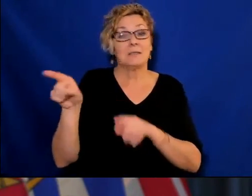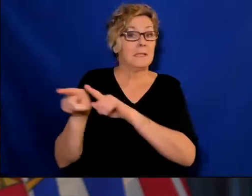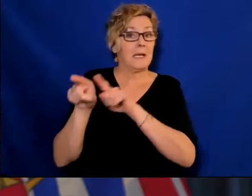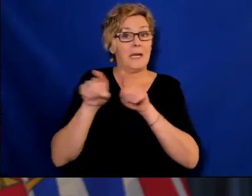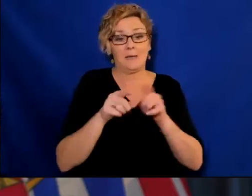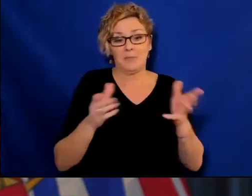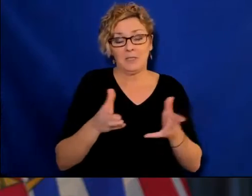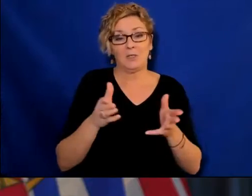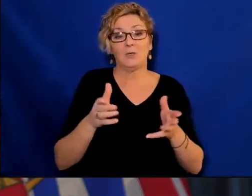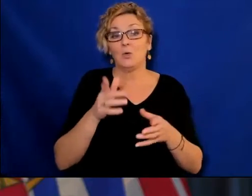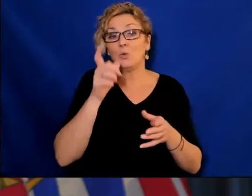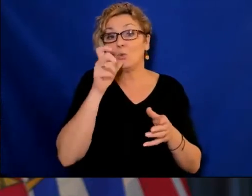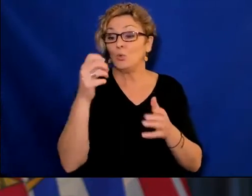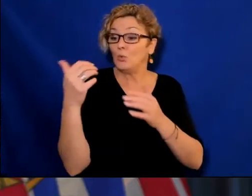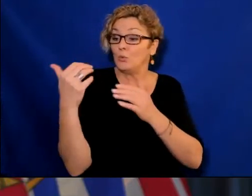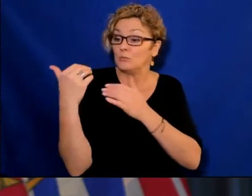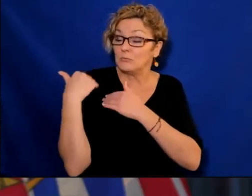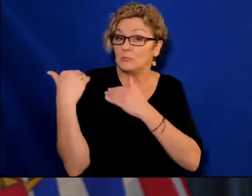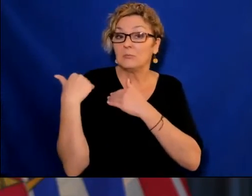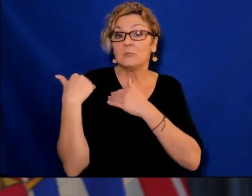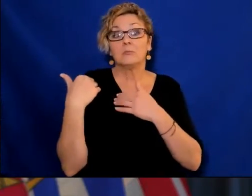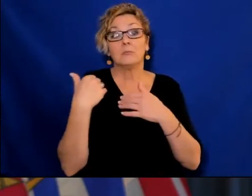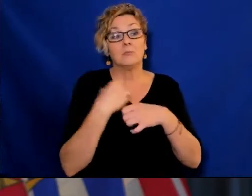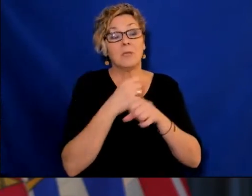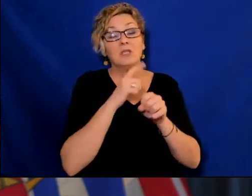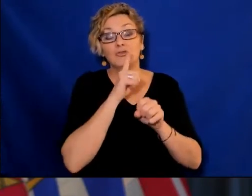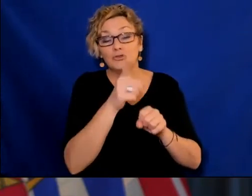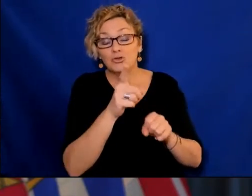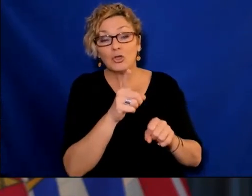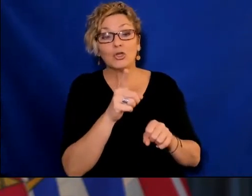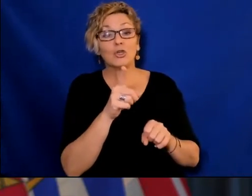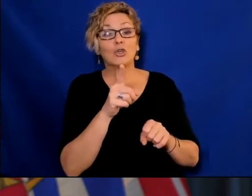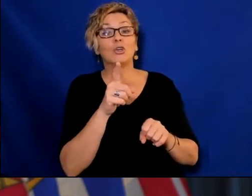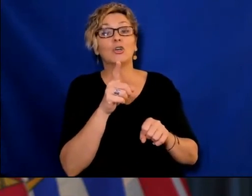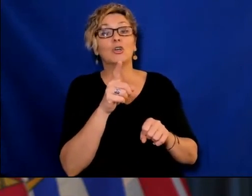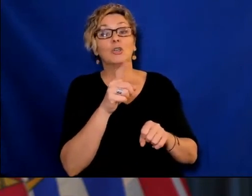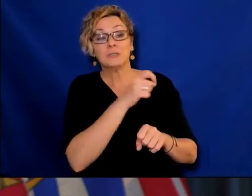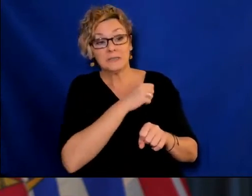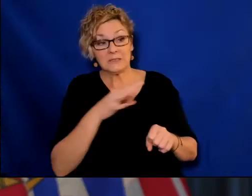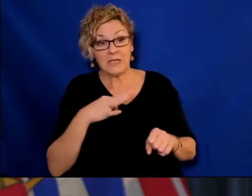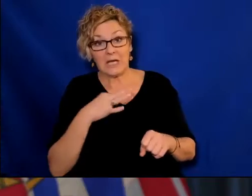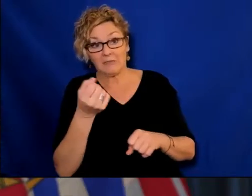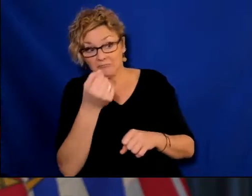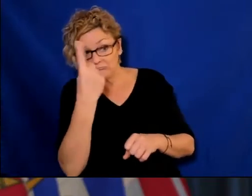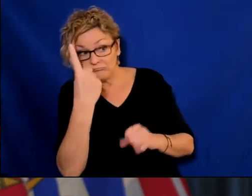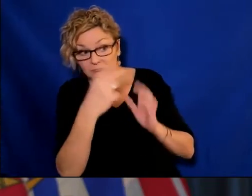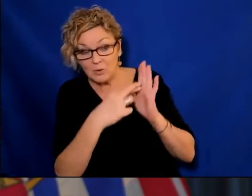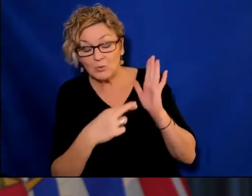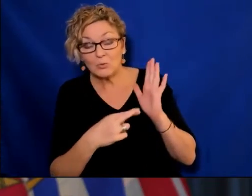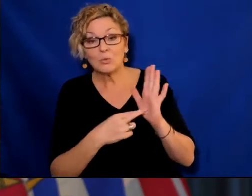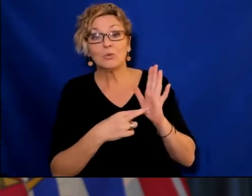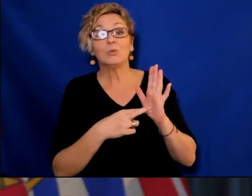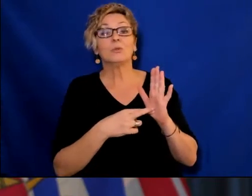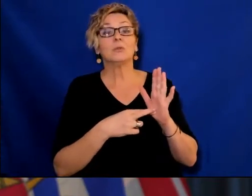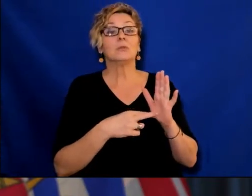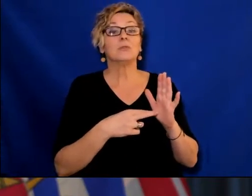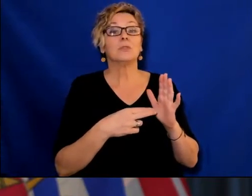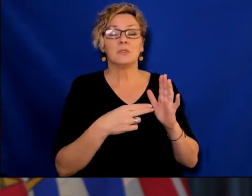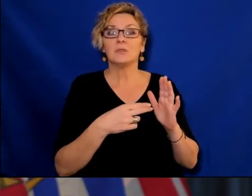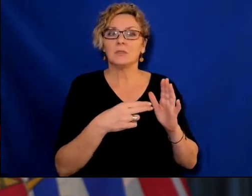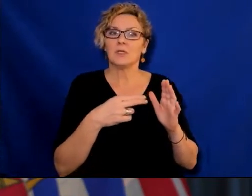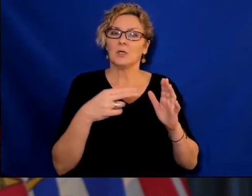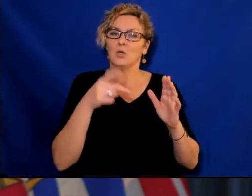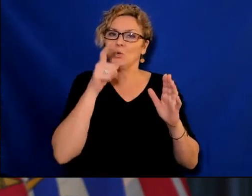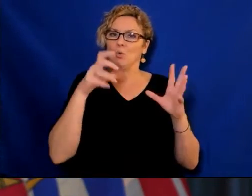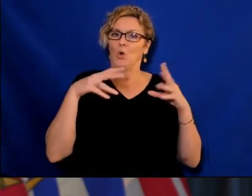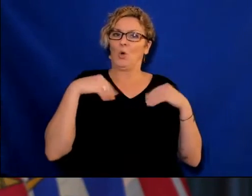to make sure that masks are available and that people understand the rules within their business. And what I'm saying is,